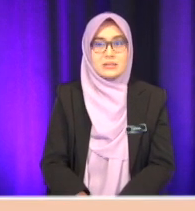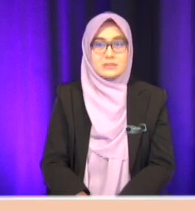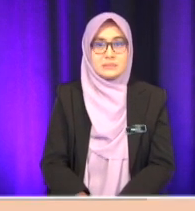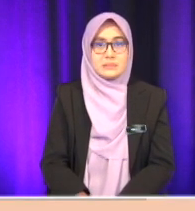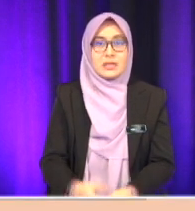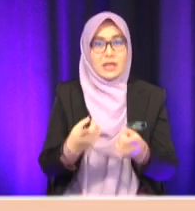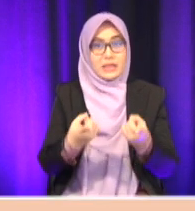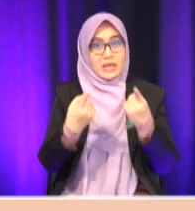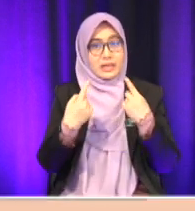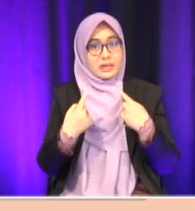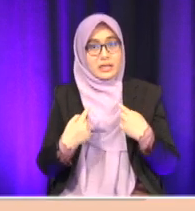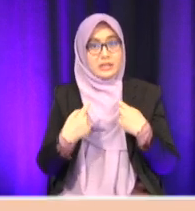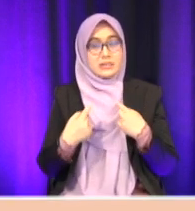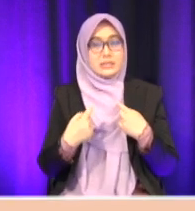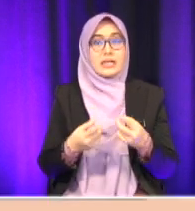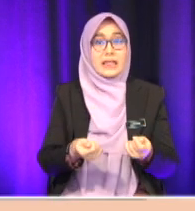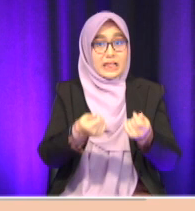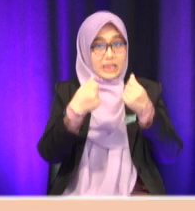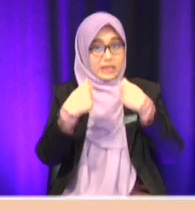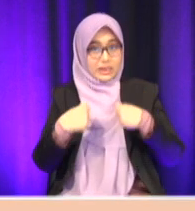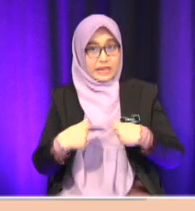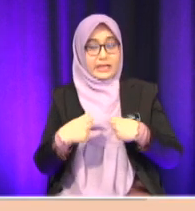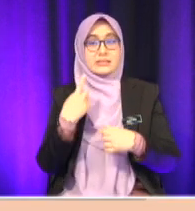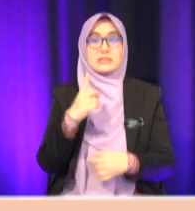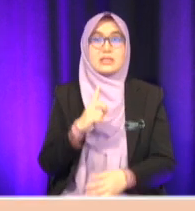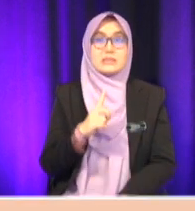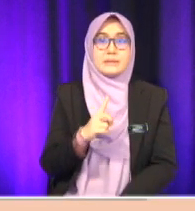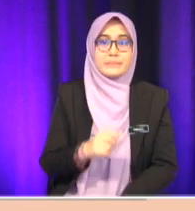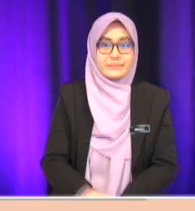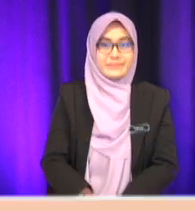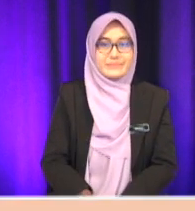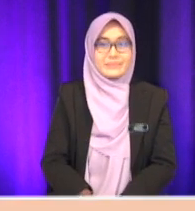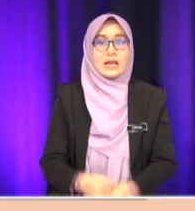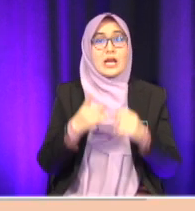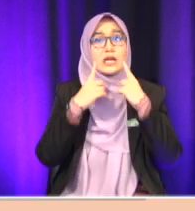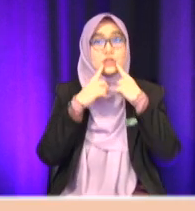award ceremony. Yes. So the best answer is... A.